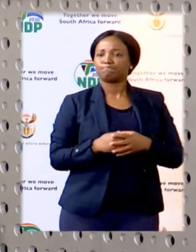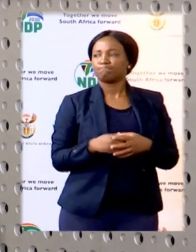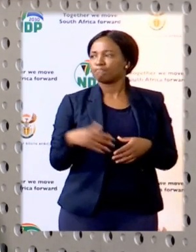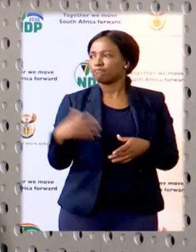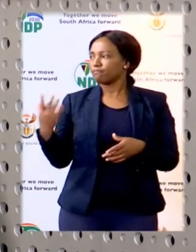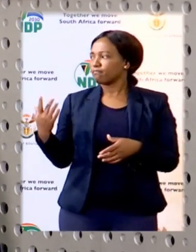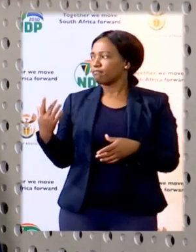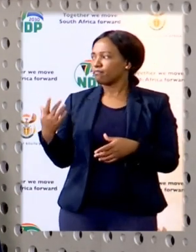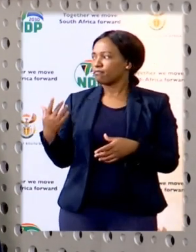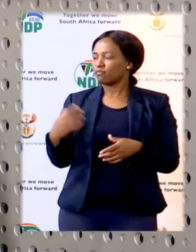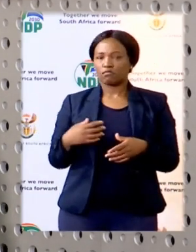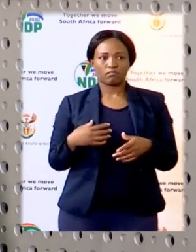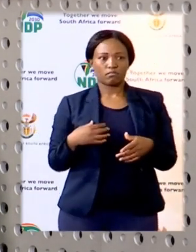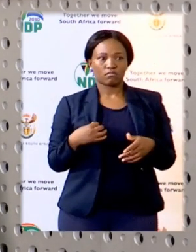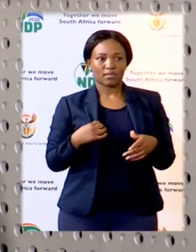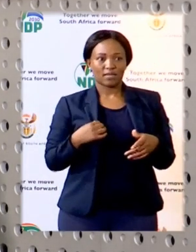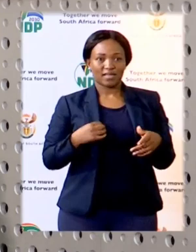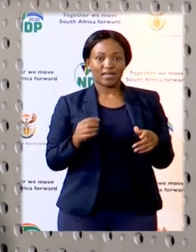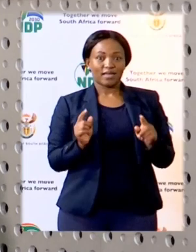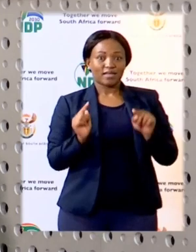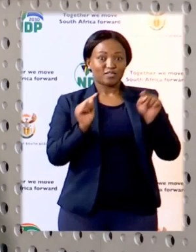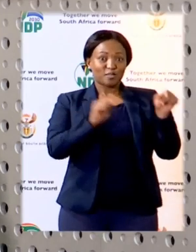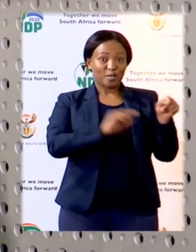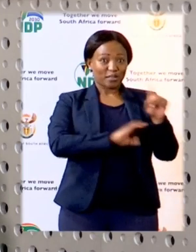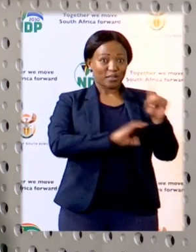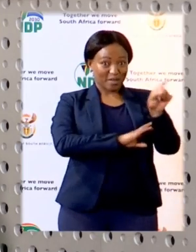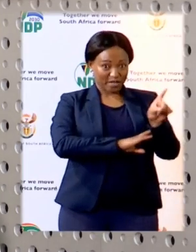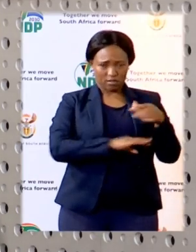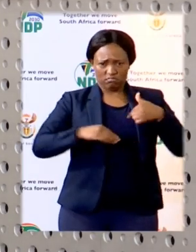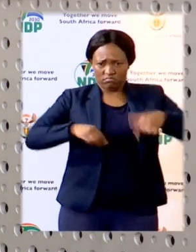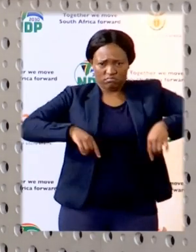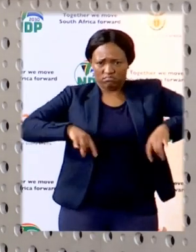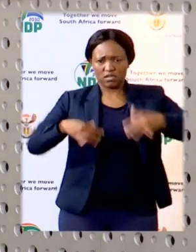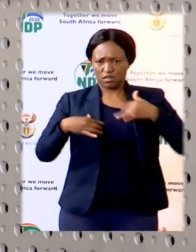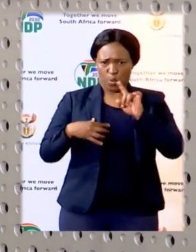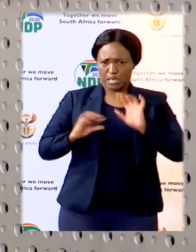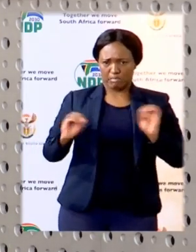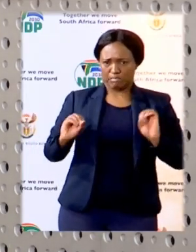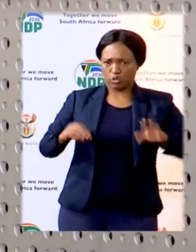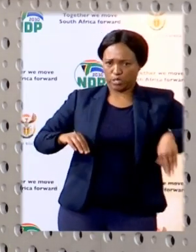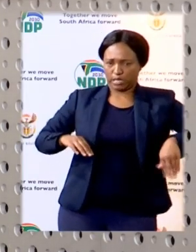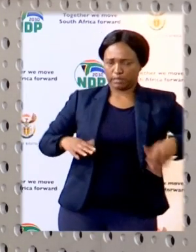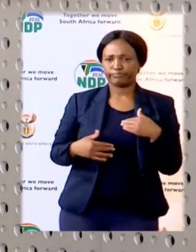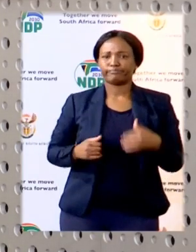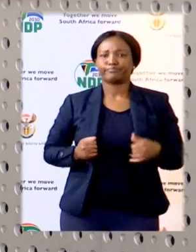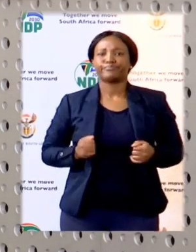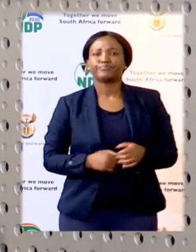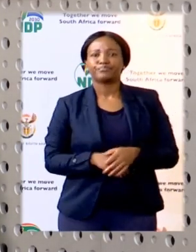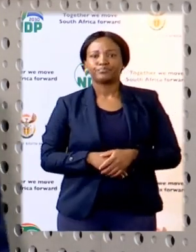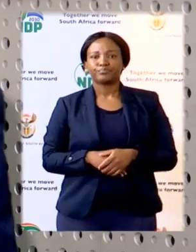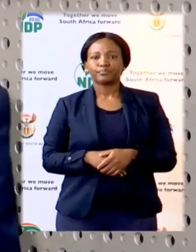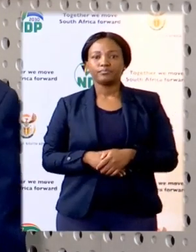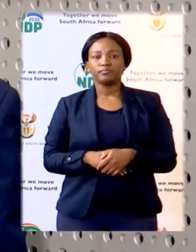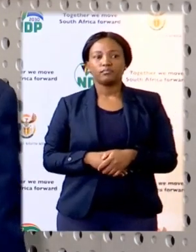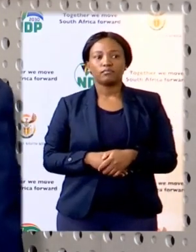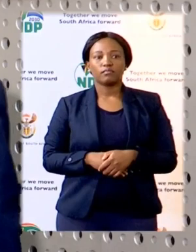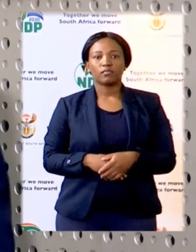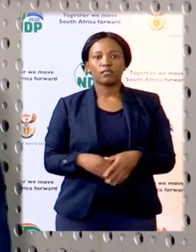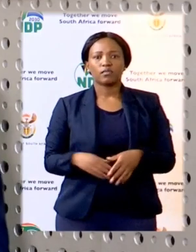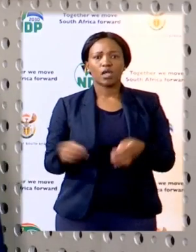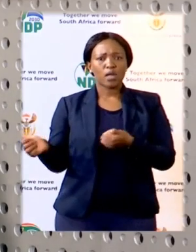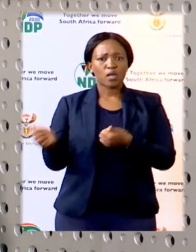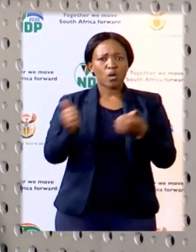Kumbutso. Oh, the question, well, we still need to get to the question. Can we go back to, is